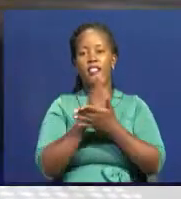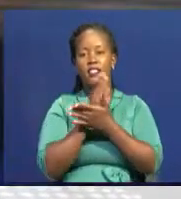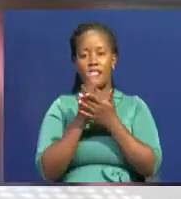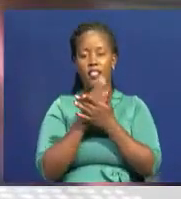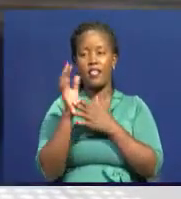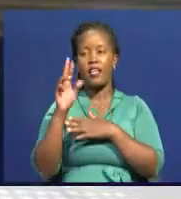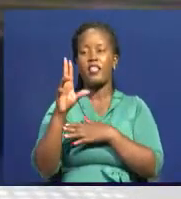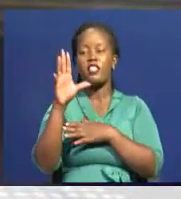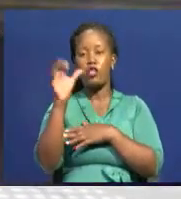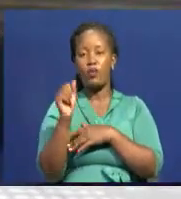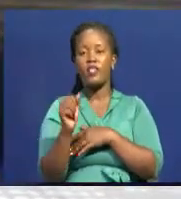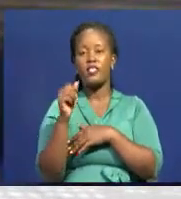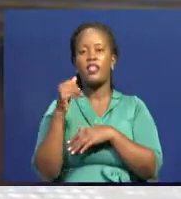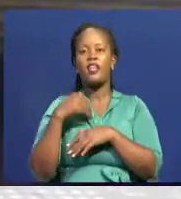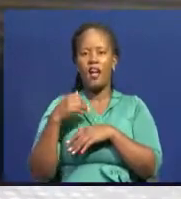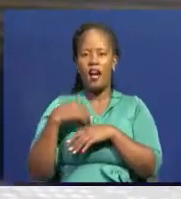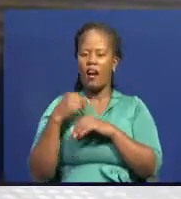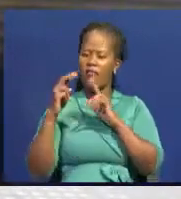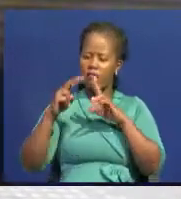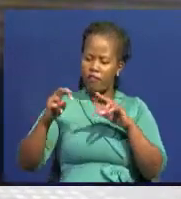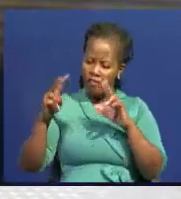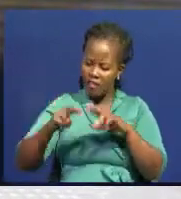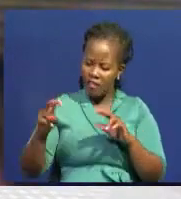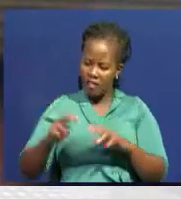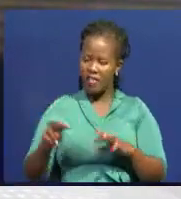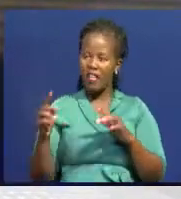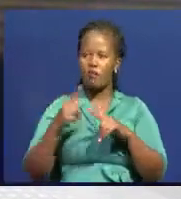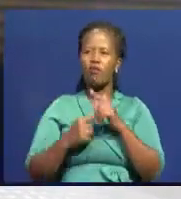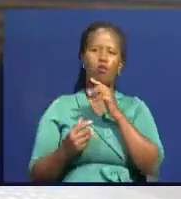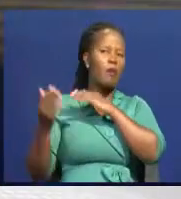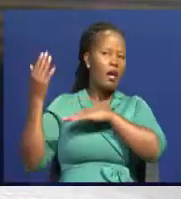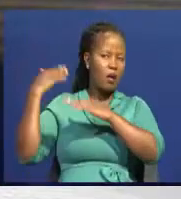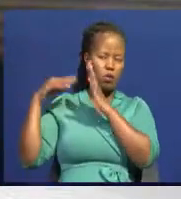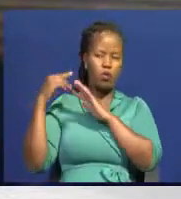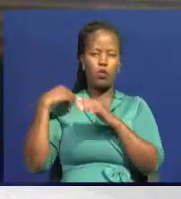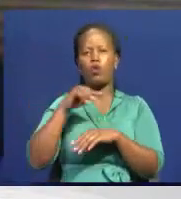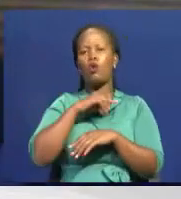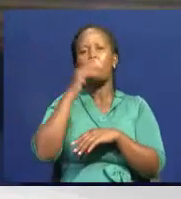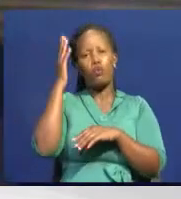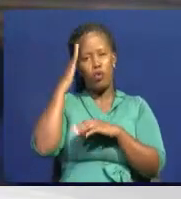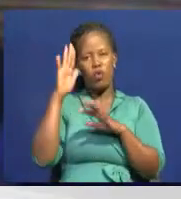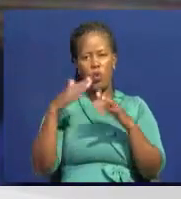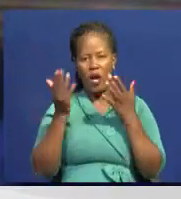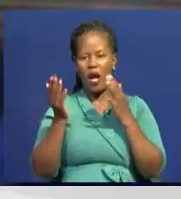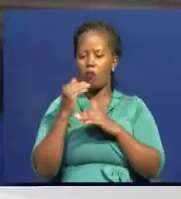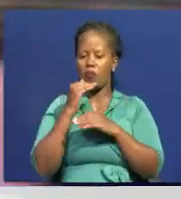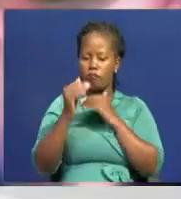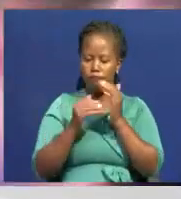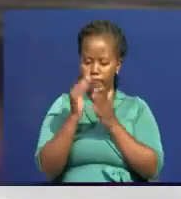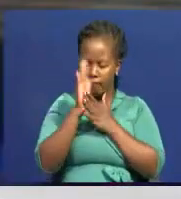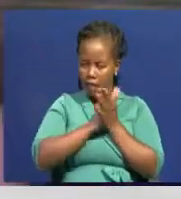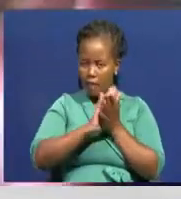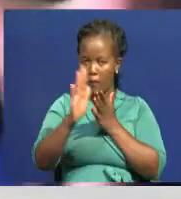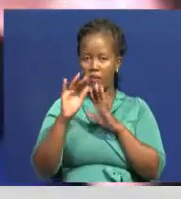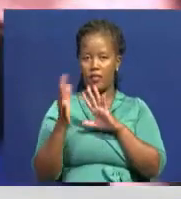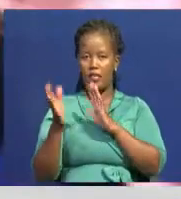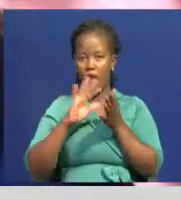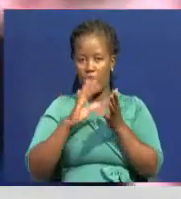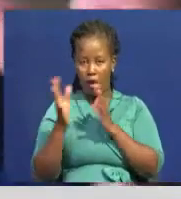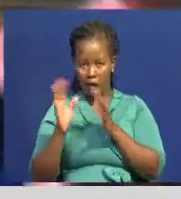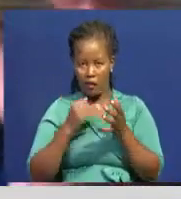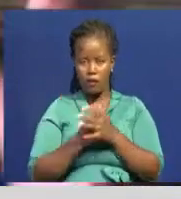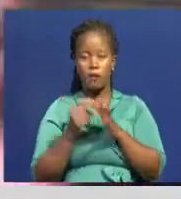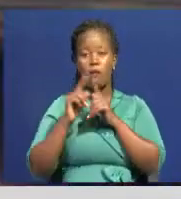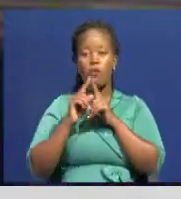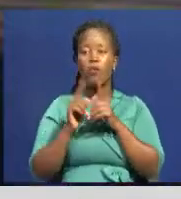cyclical. We've studied this market from the 1700s, so we know exactly how it works. This time around, the cycle has been